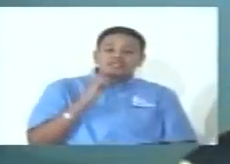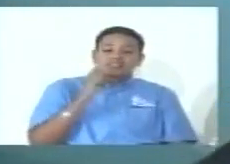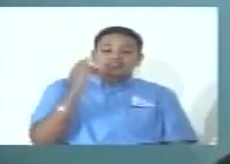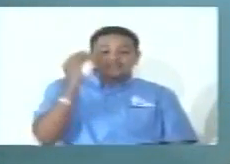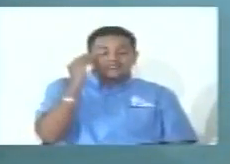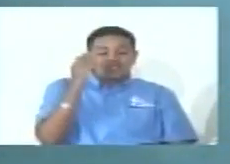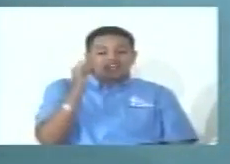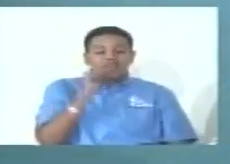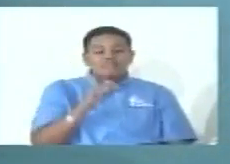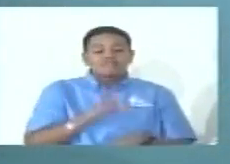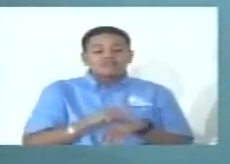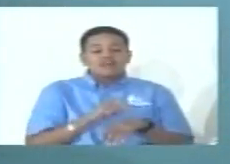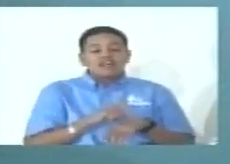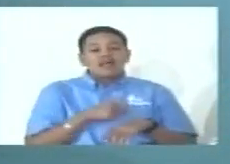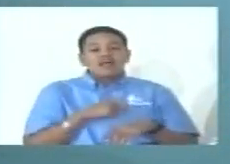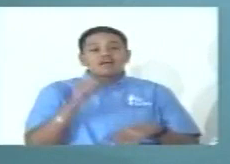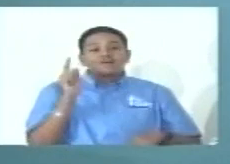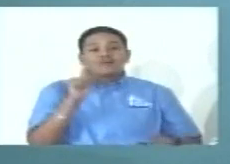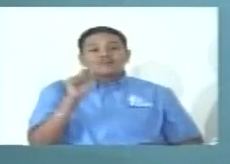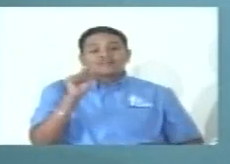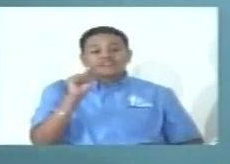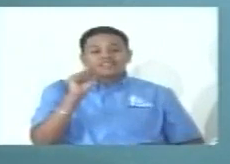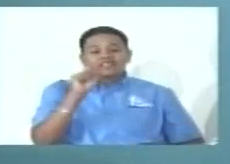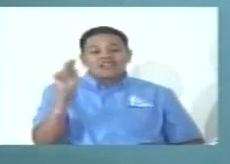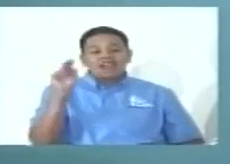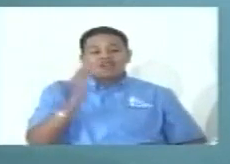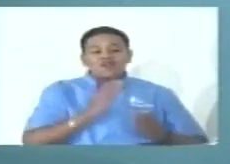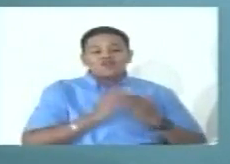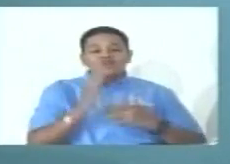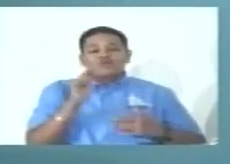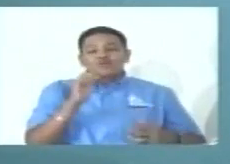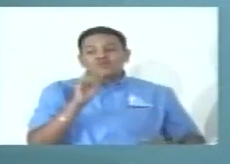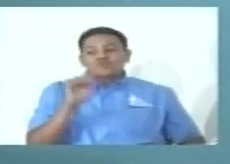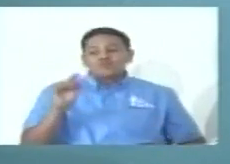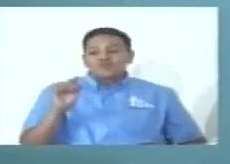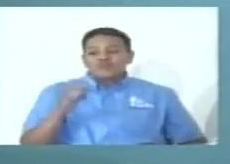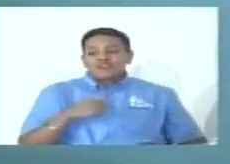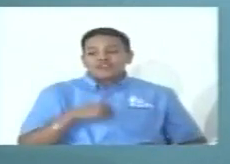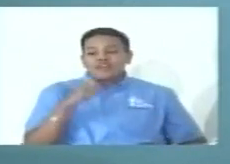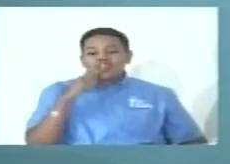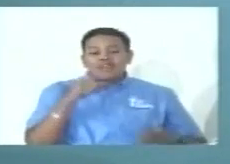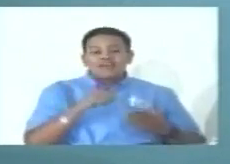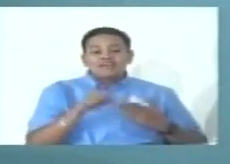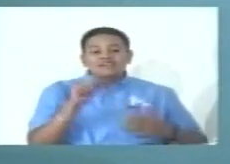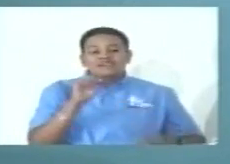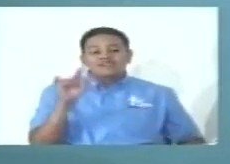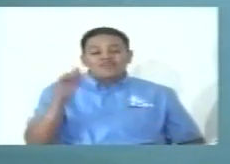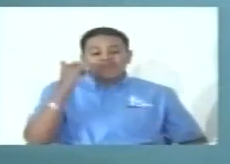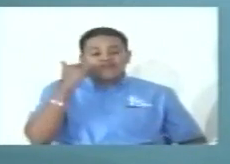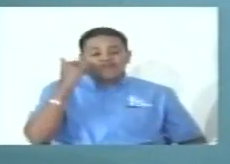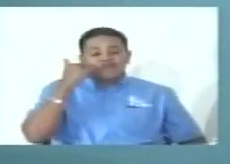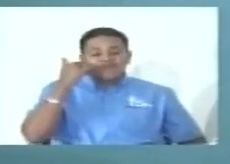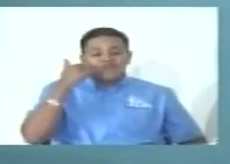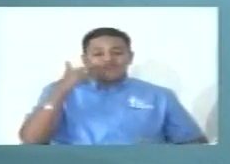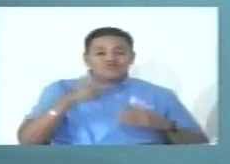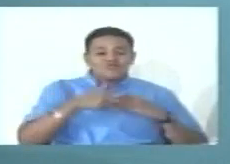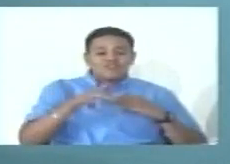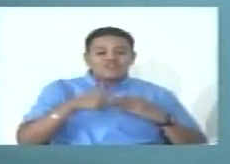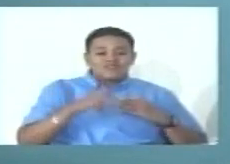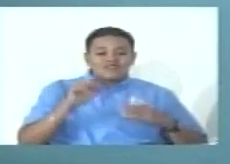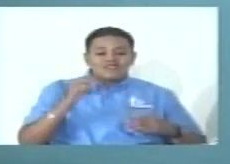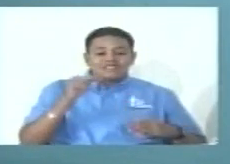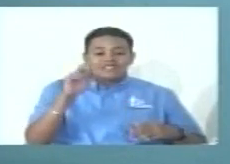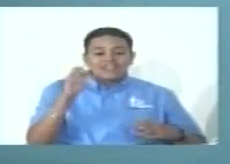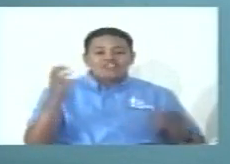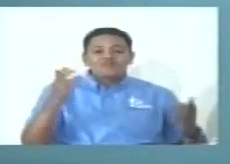I went into St. Anne and went through the toll, as I pay the toll, I will get a telephone call from Shahine. Tom, what are you